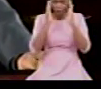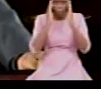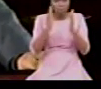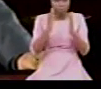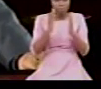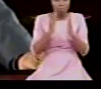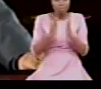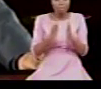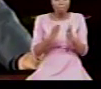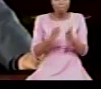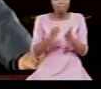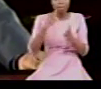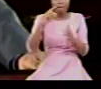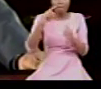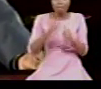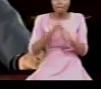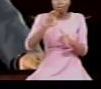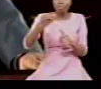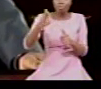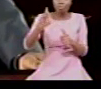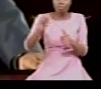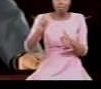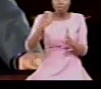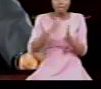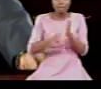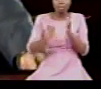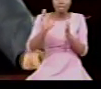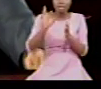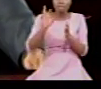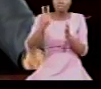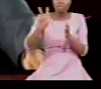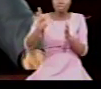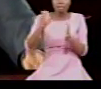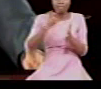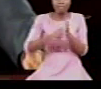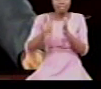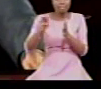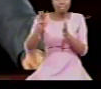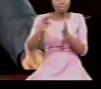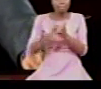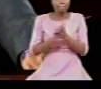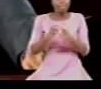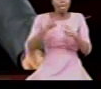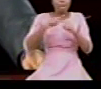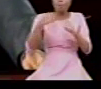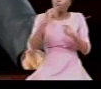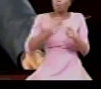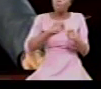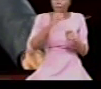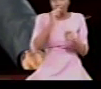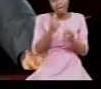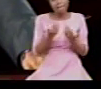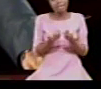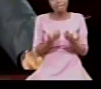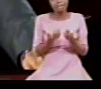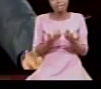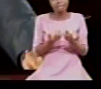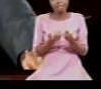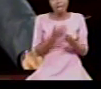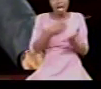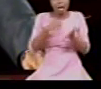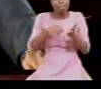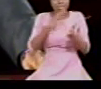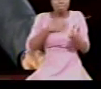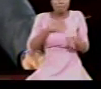now. In 1 Chronicles 29, verse 14, but who am I? What is my